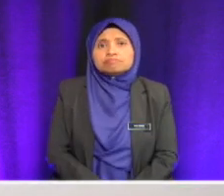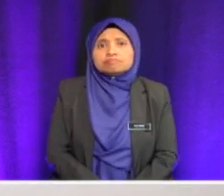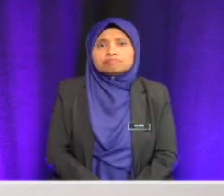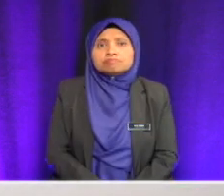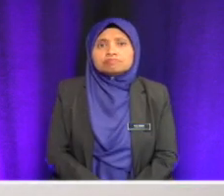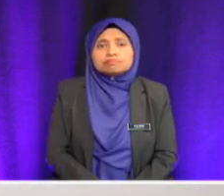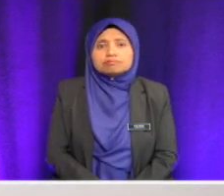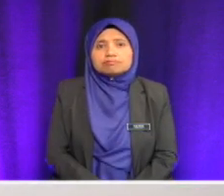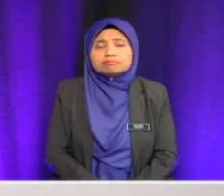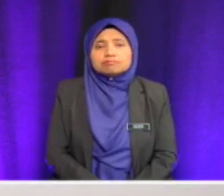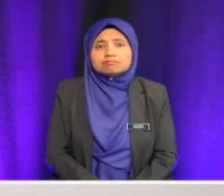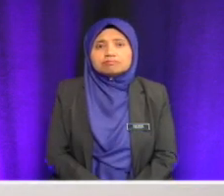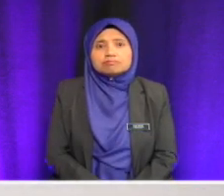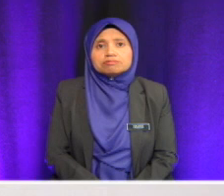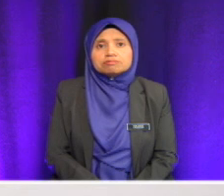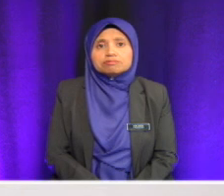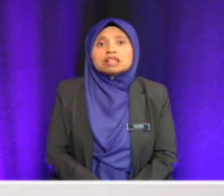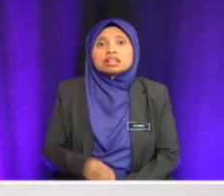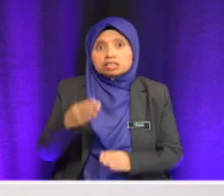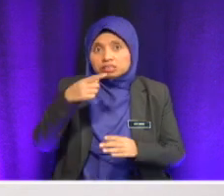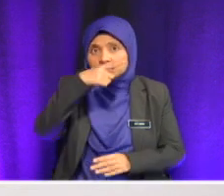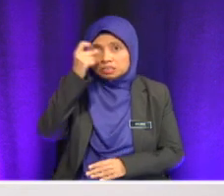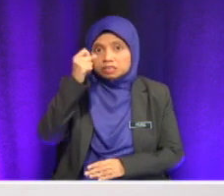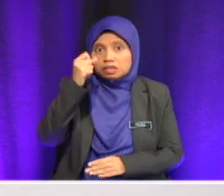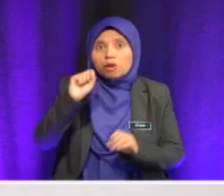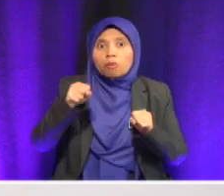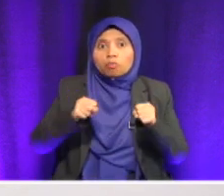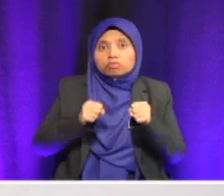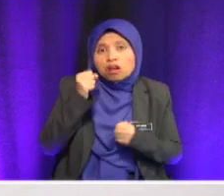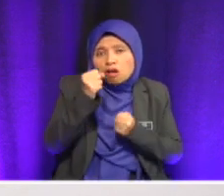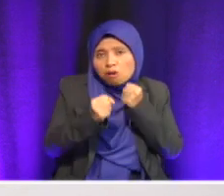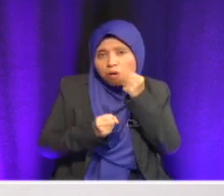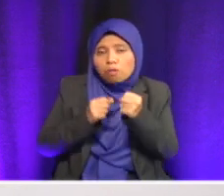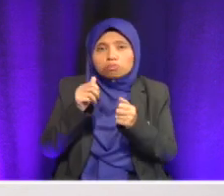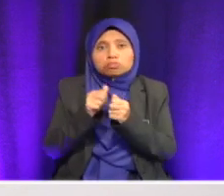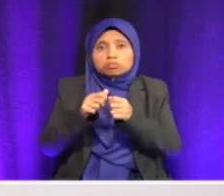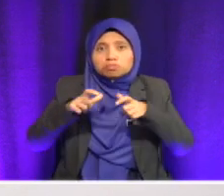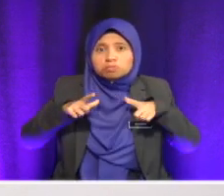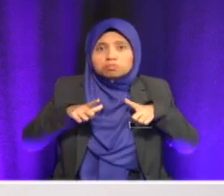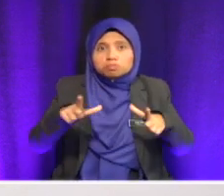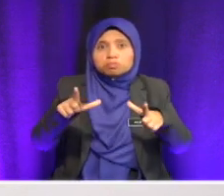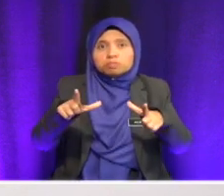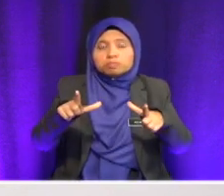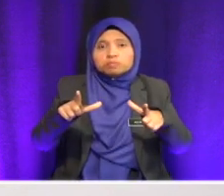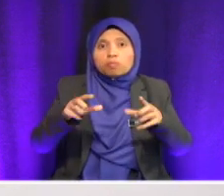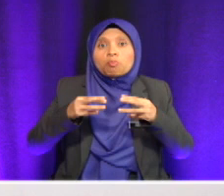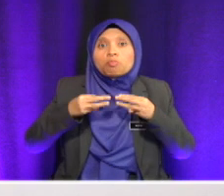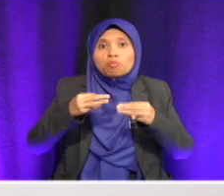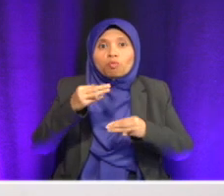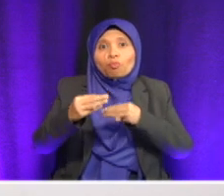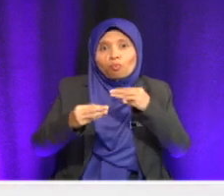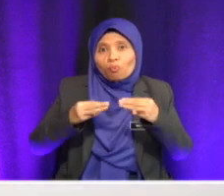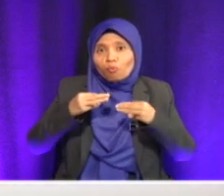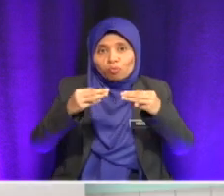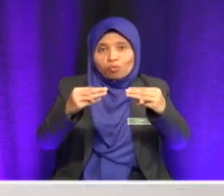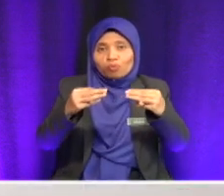animal? It is because cheetah can move or run fast to keep himself away from danger. Okay,